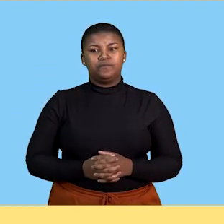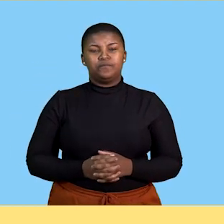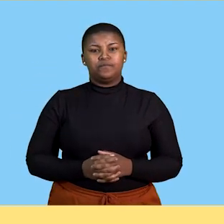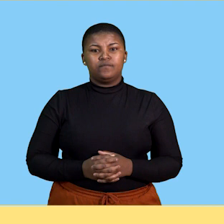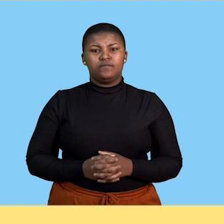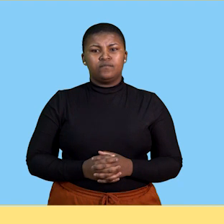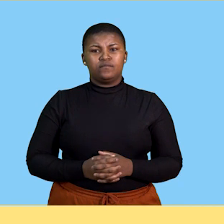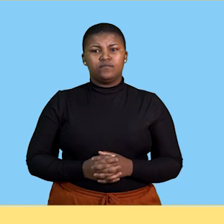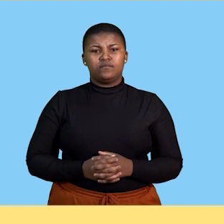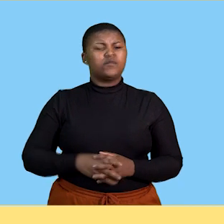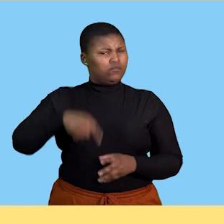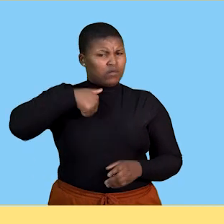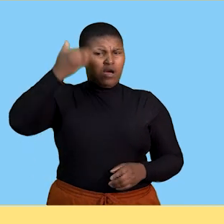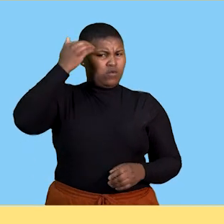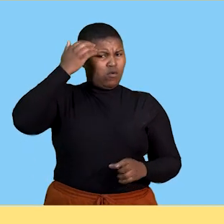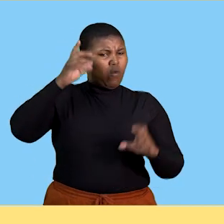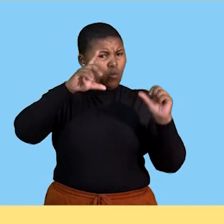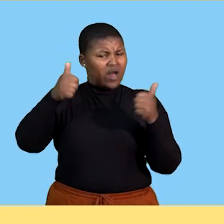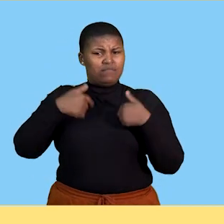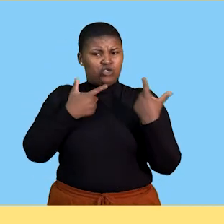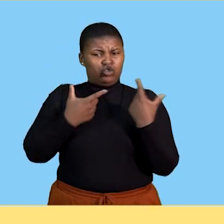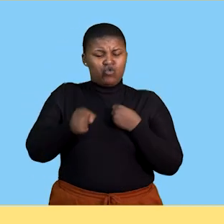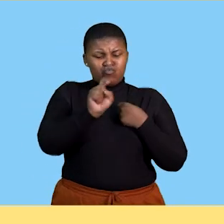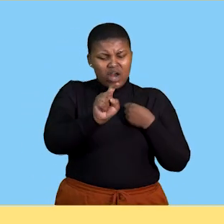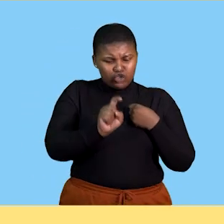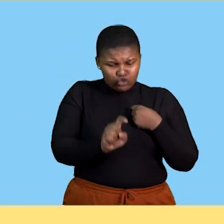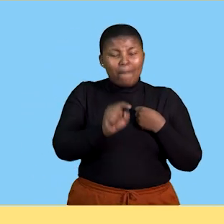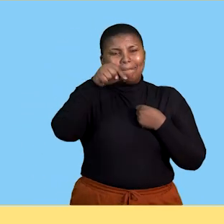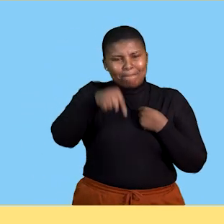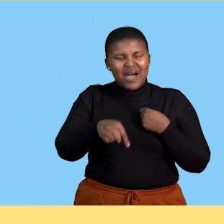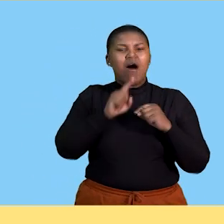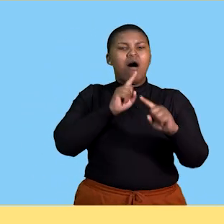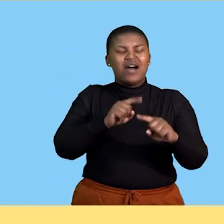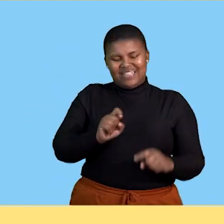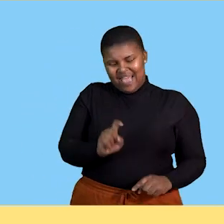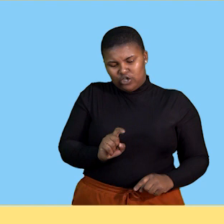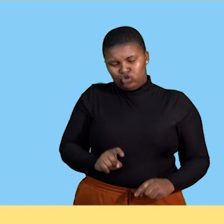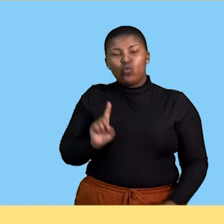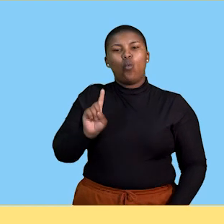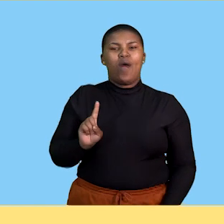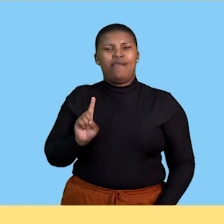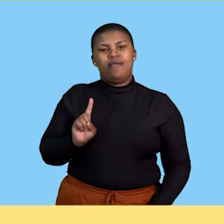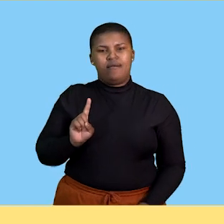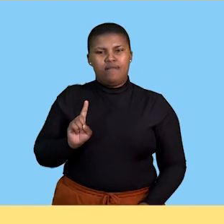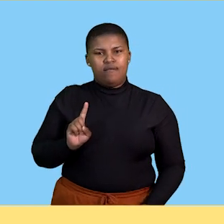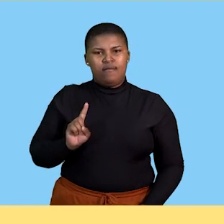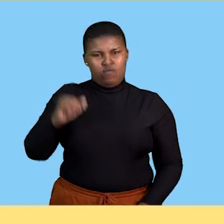26,654. I know that when I'm doing a ratio, my answer has to